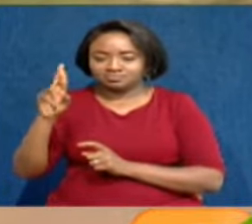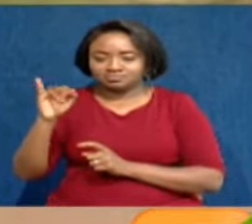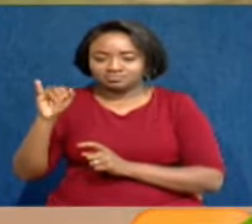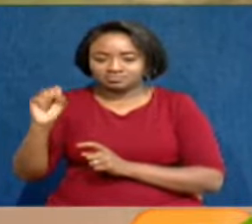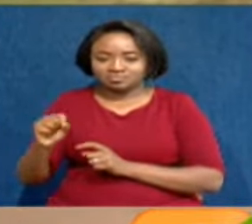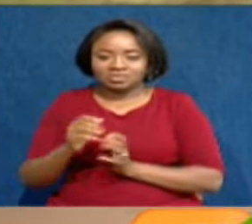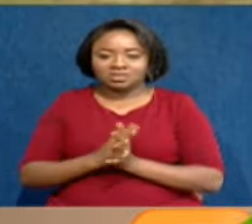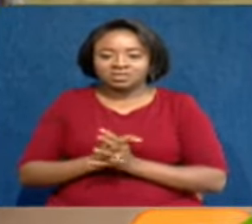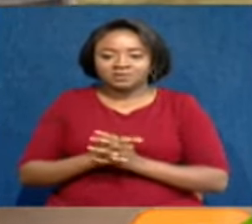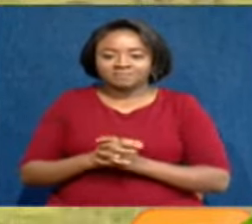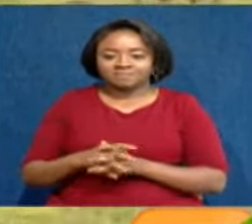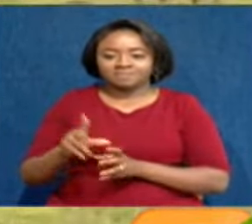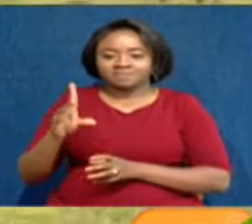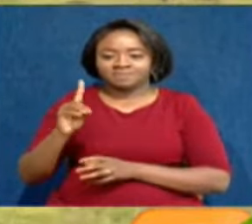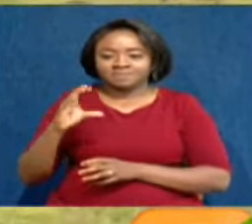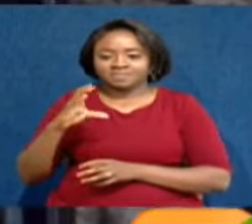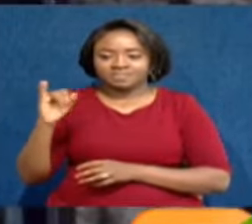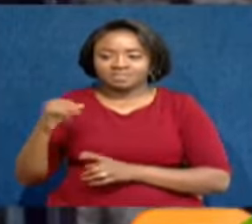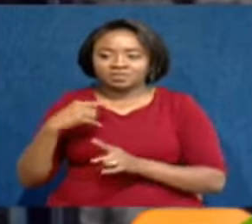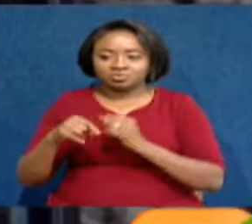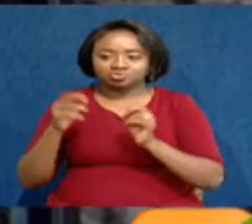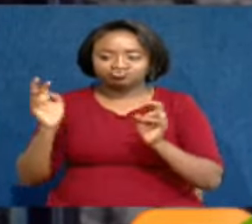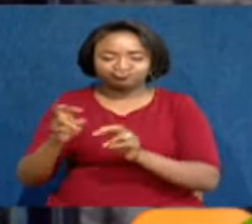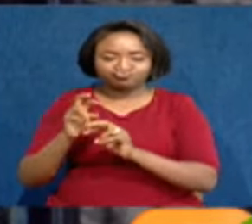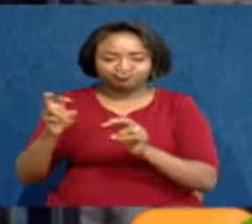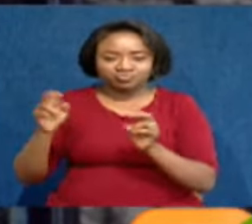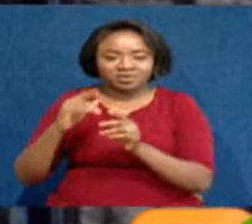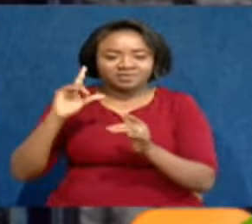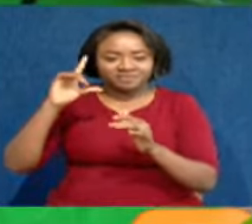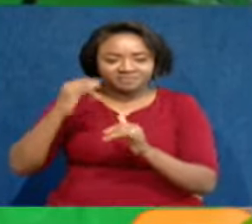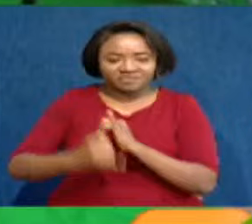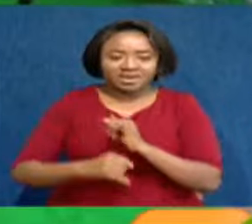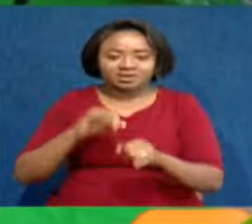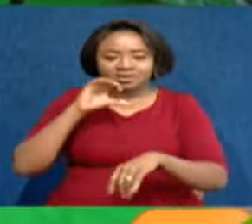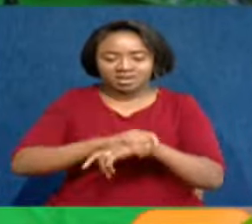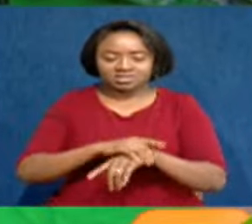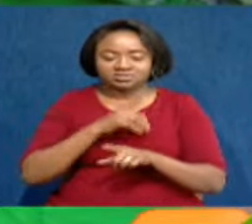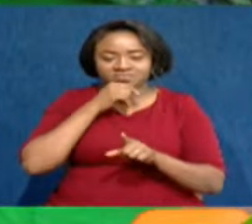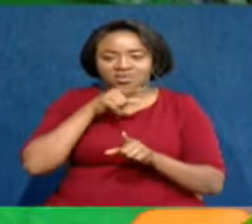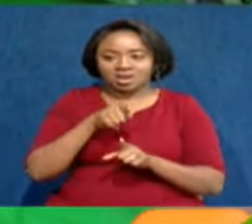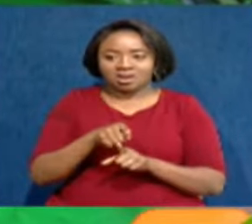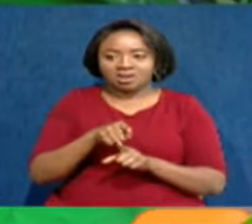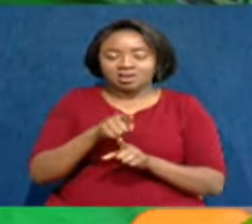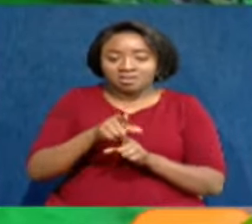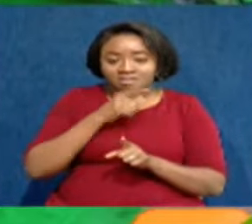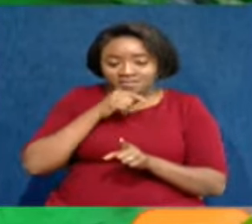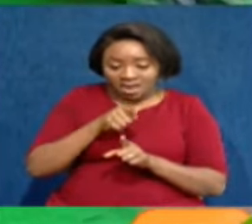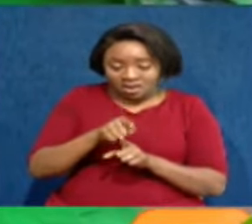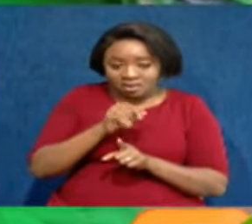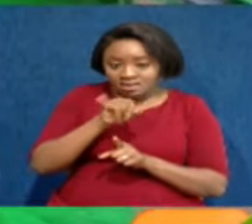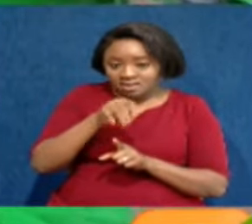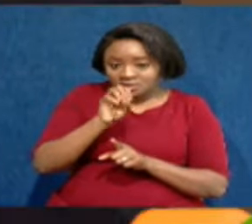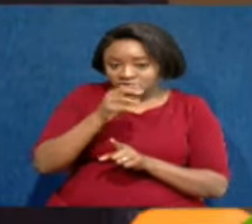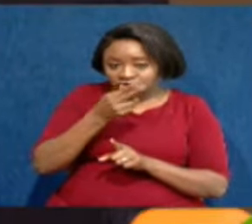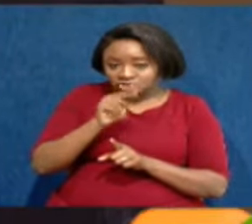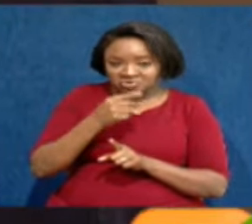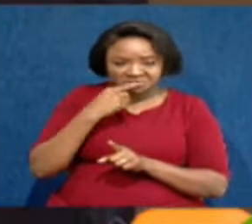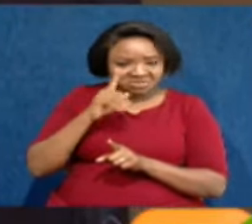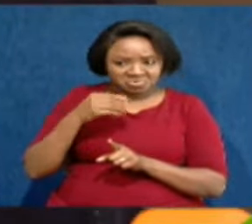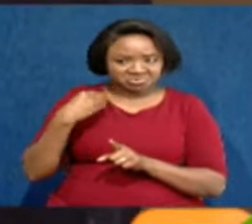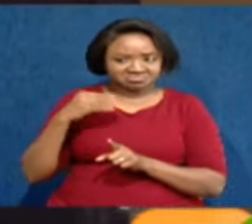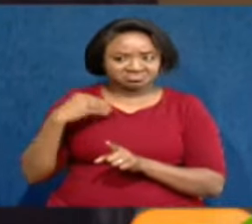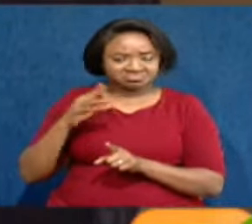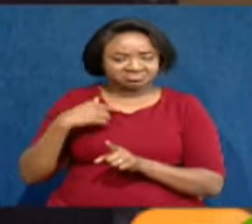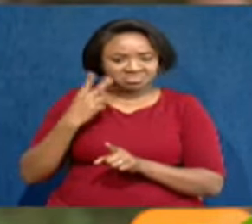officer and would later pounce on the ex-husband for questioning. The man, identified as John Adiango, denied having seen the